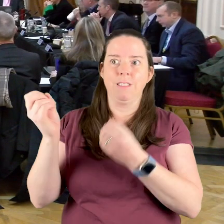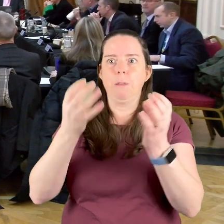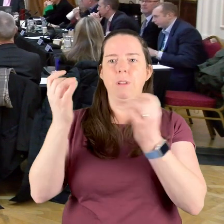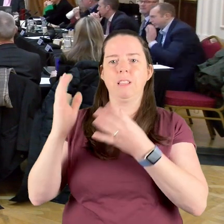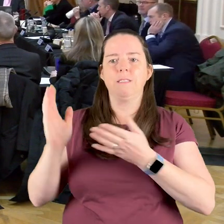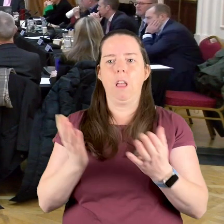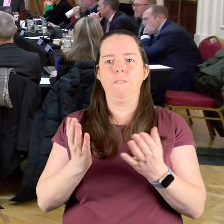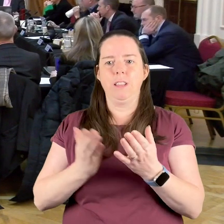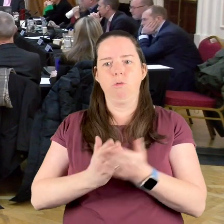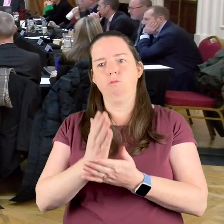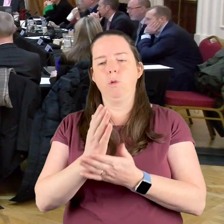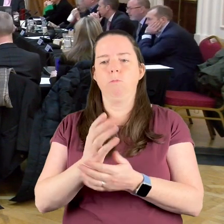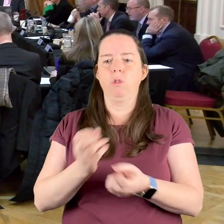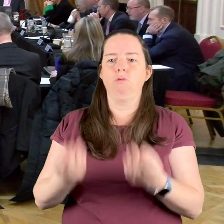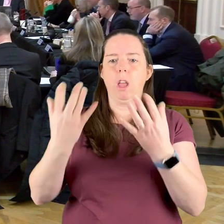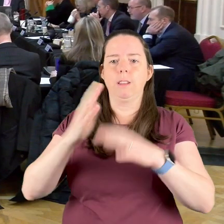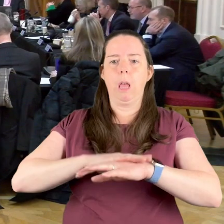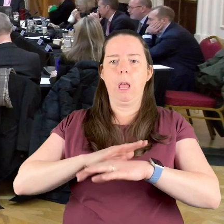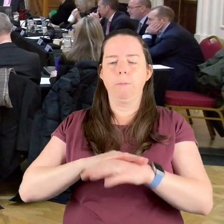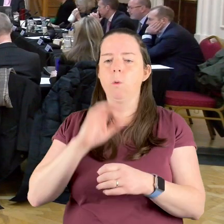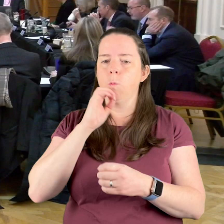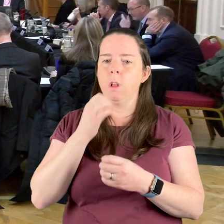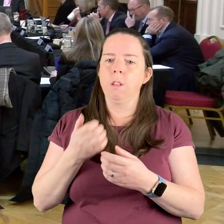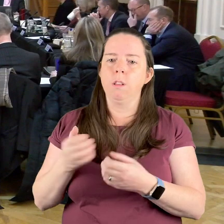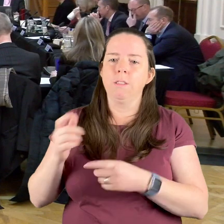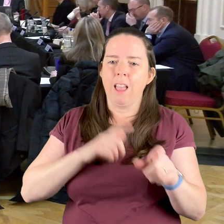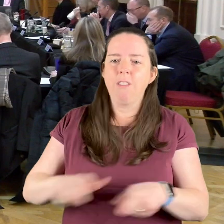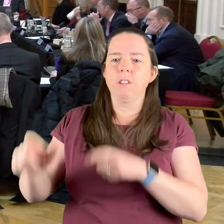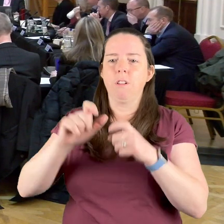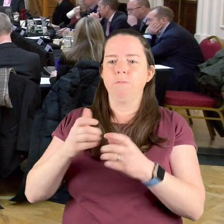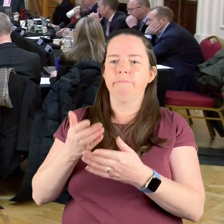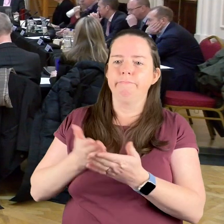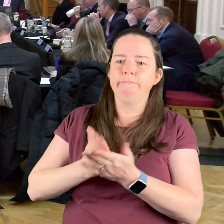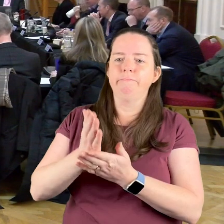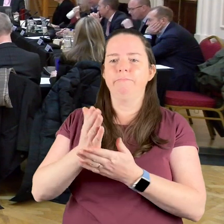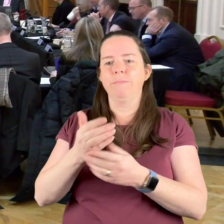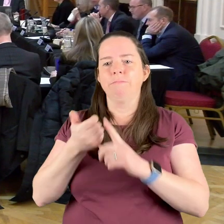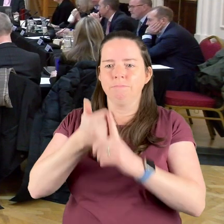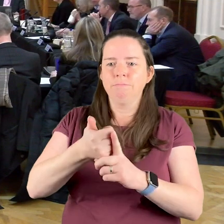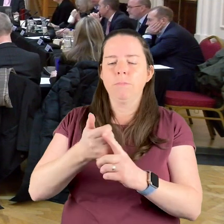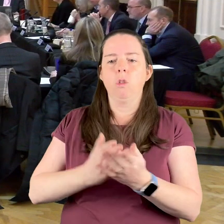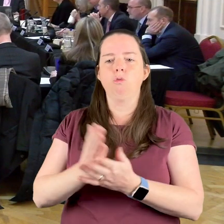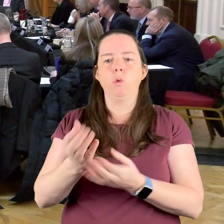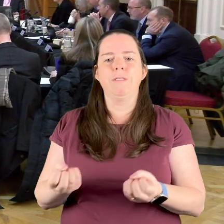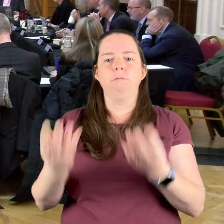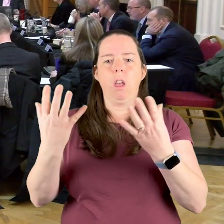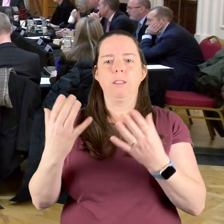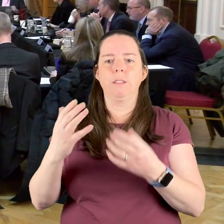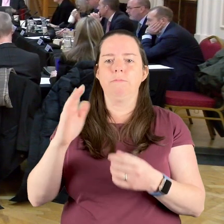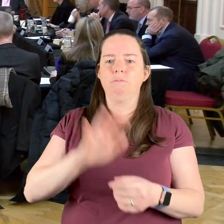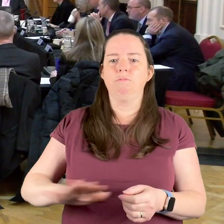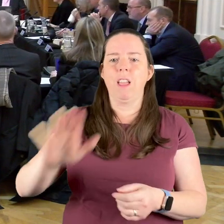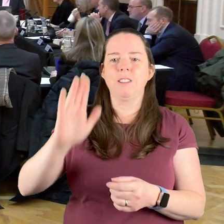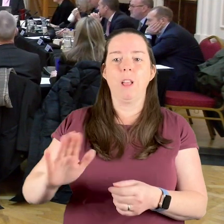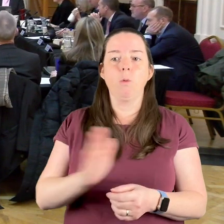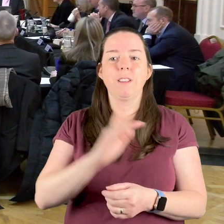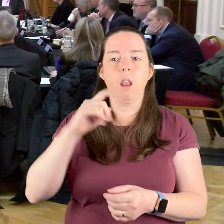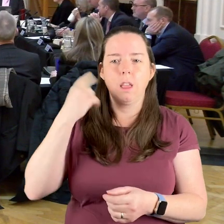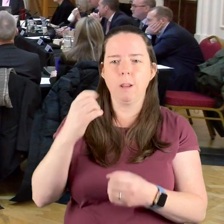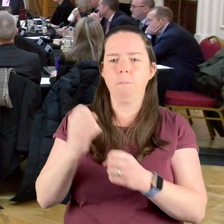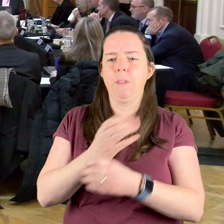Service during their strike times, and we will continue to provide mutual aid throughout strikes across South West